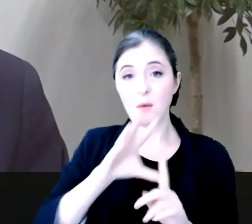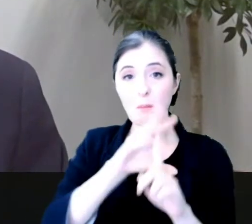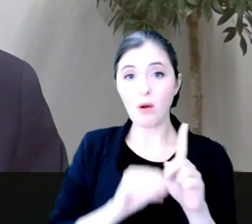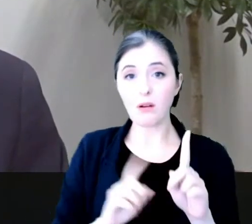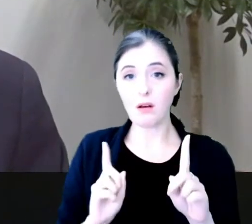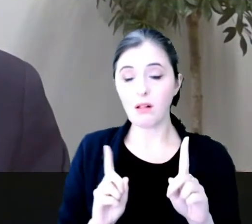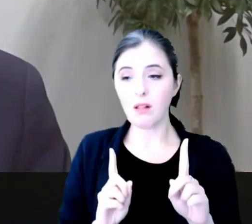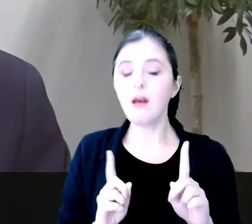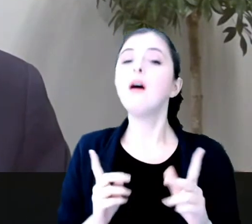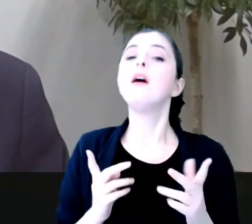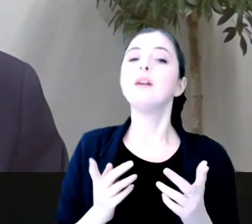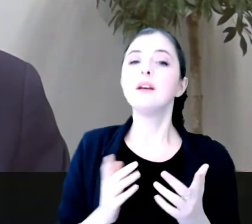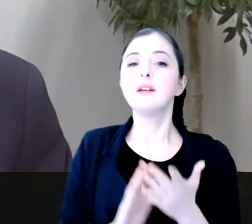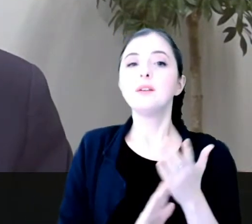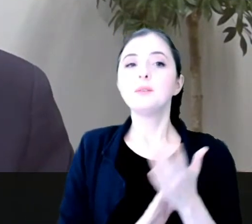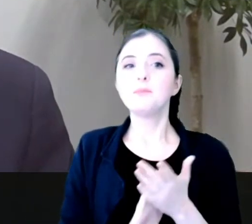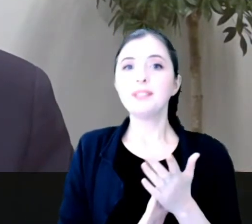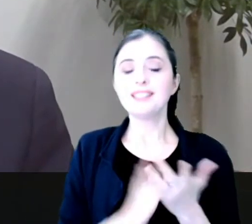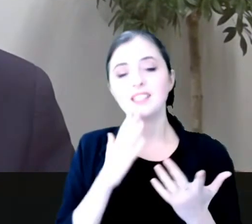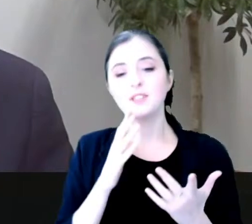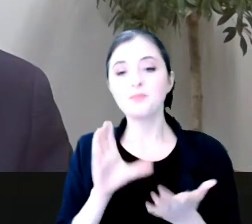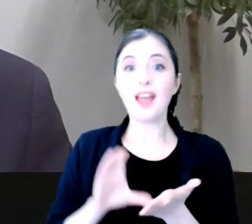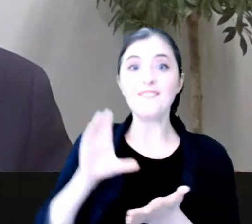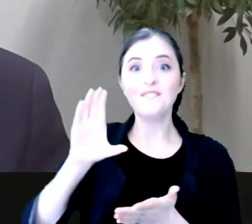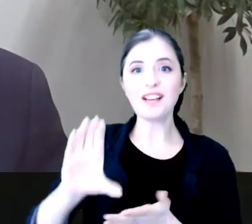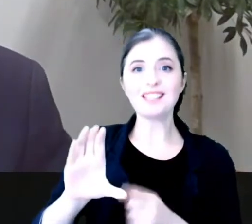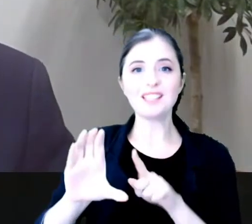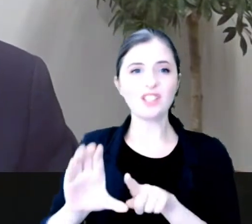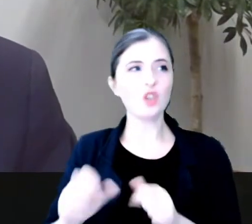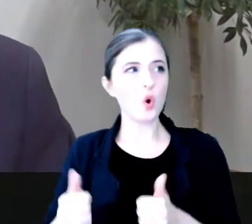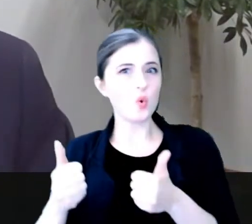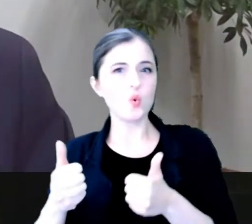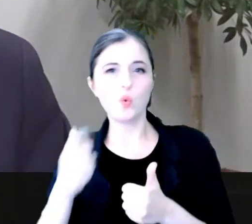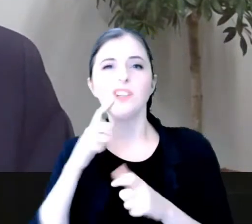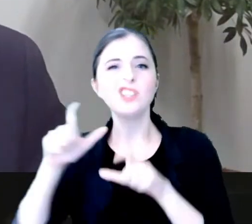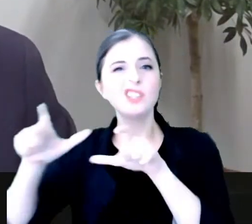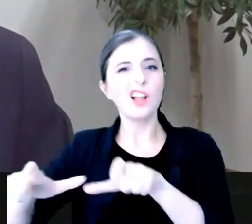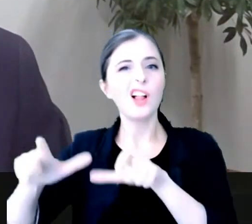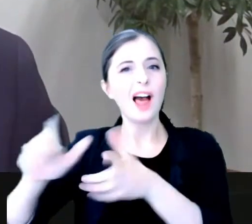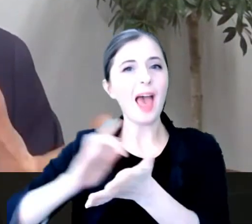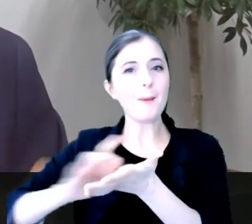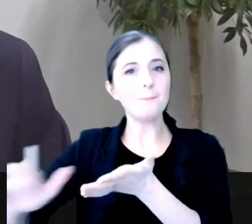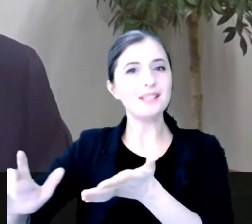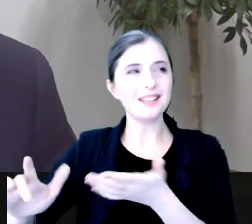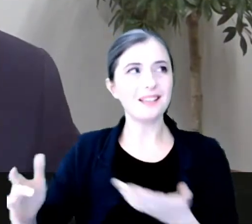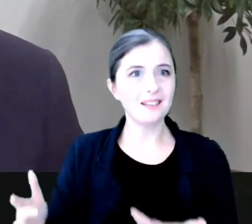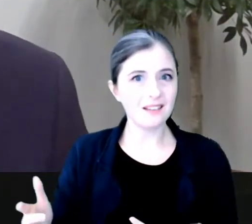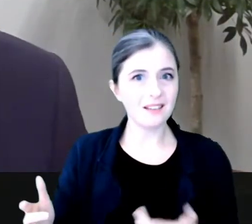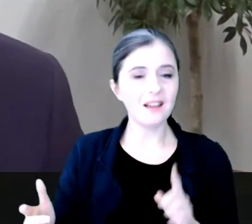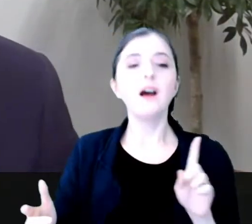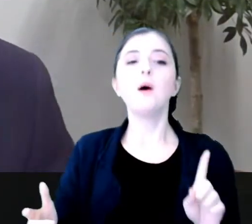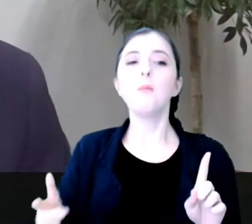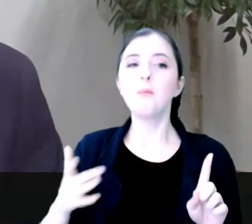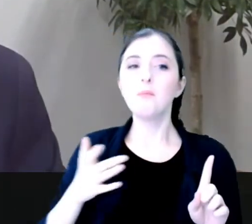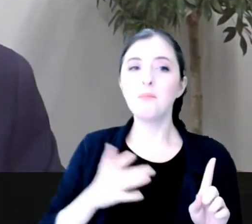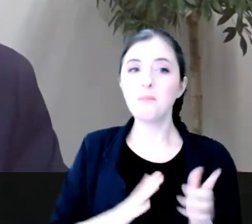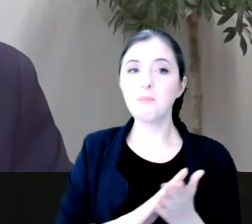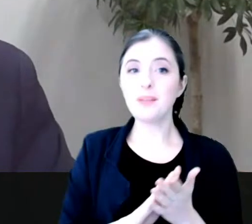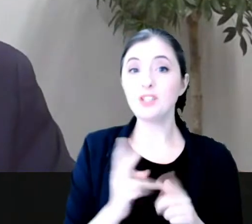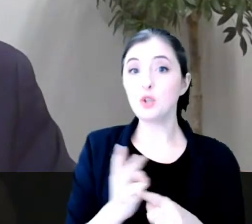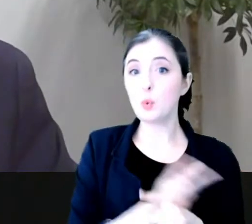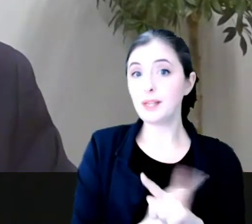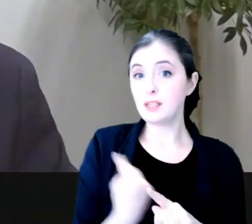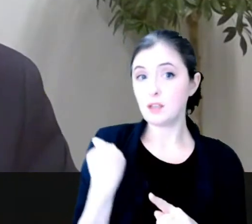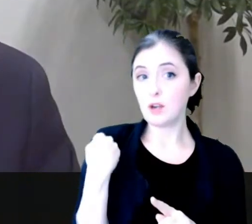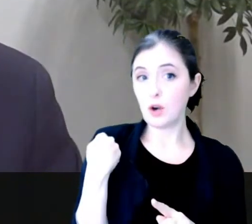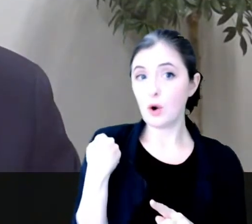have regeneration that can sit empty or be not fit for purpose for Londoners. And that's why the New London Plan, which only got approved 2 weeks ago, it's been